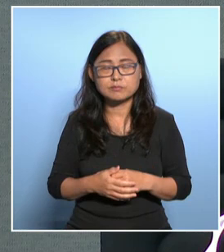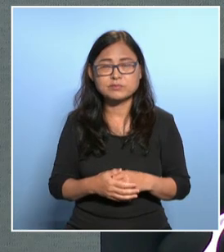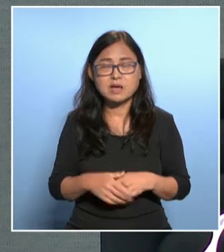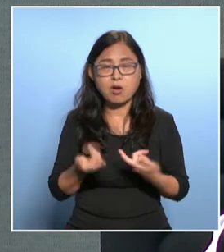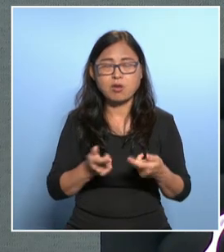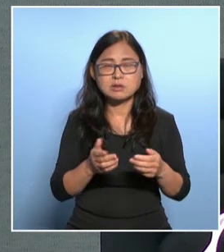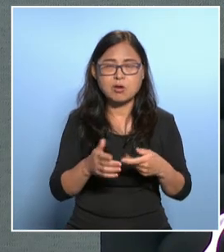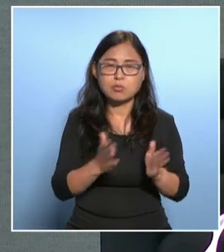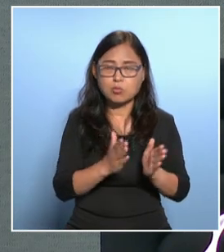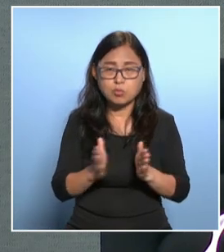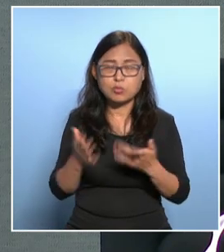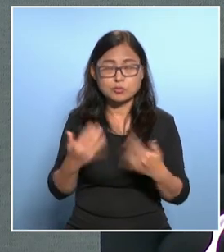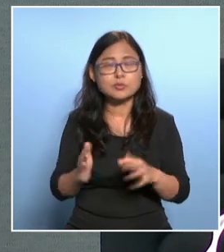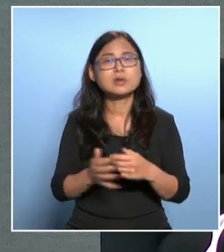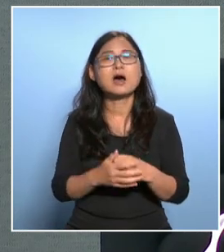consensus.